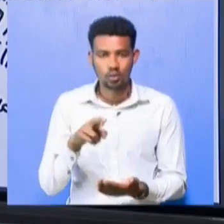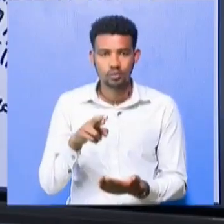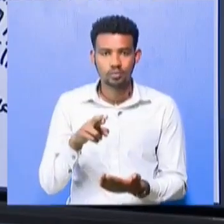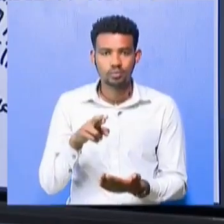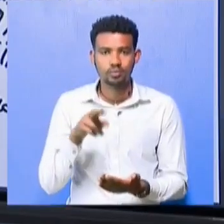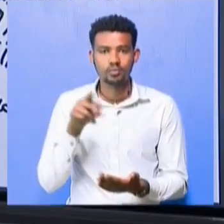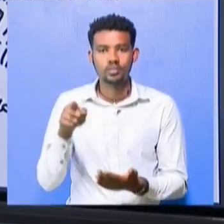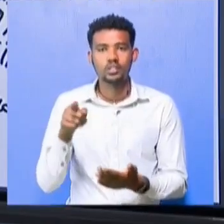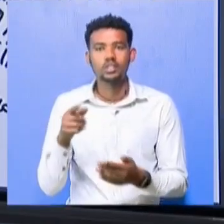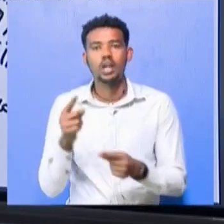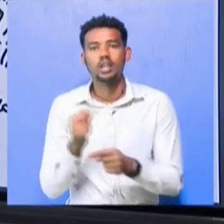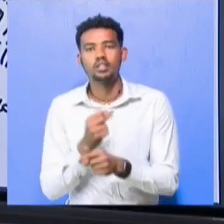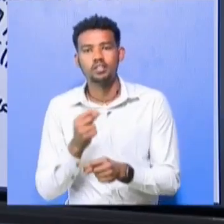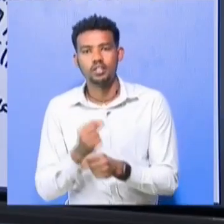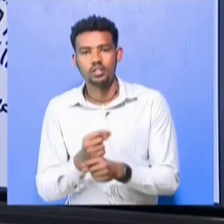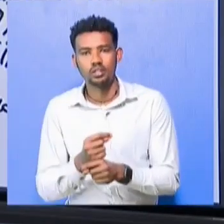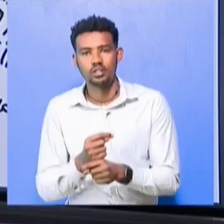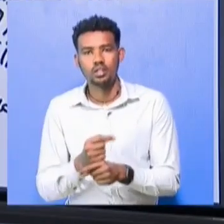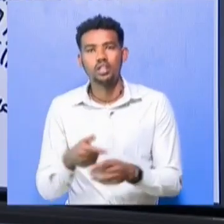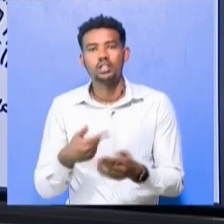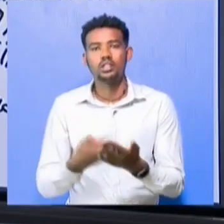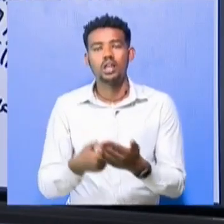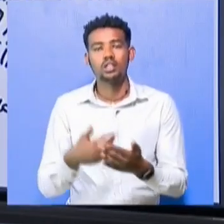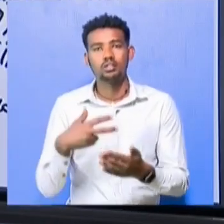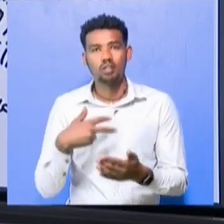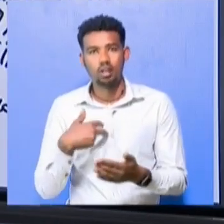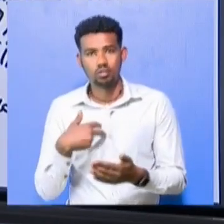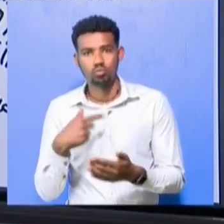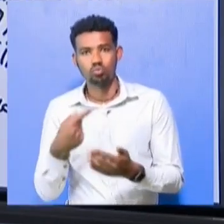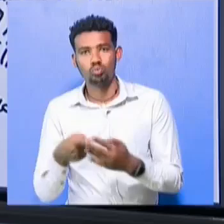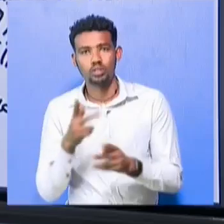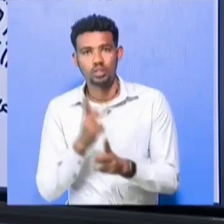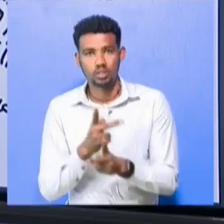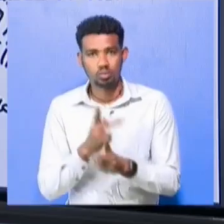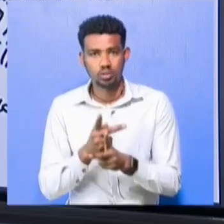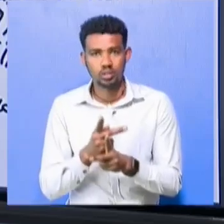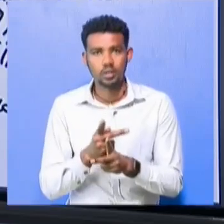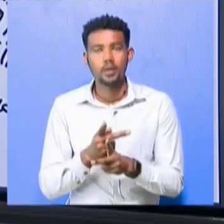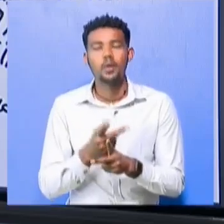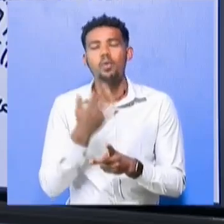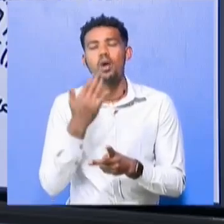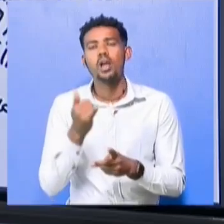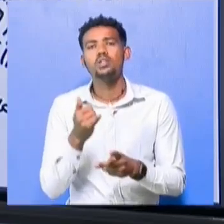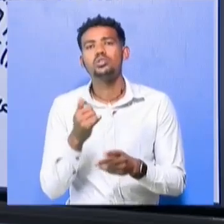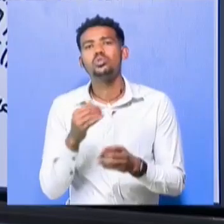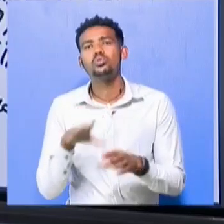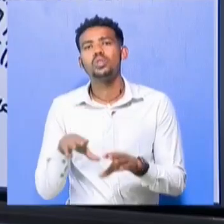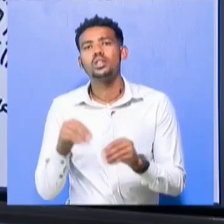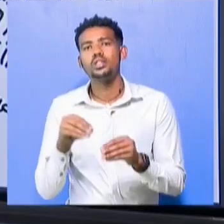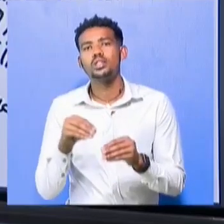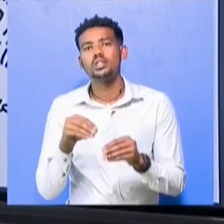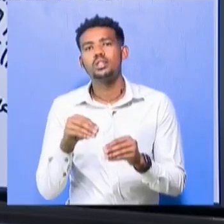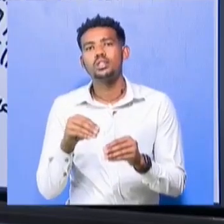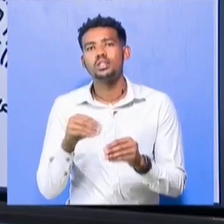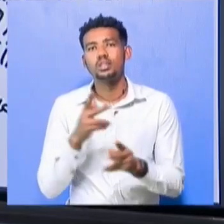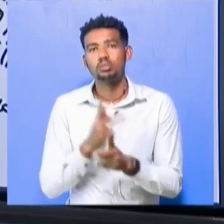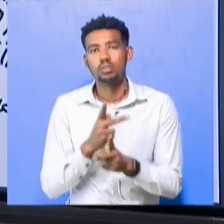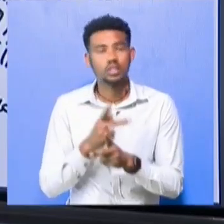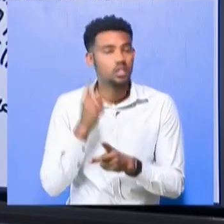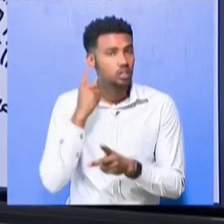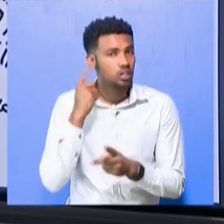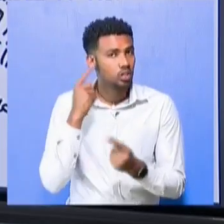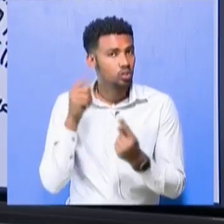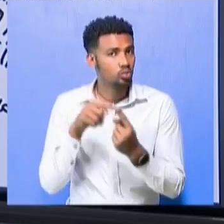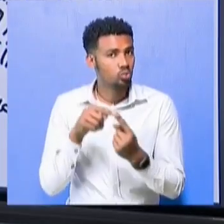see, activities that has to be kept while students are doing something, and instead of listening to